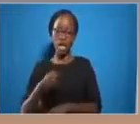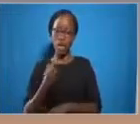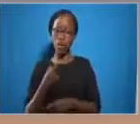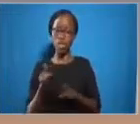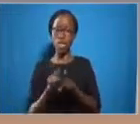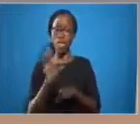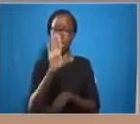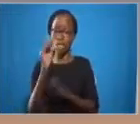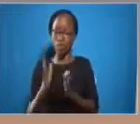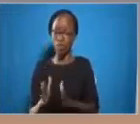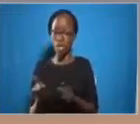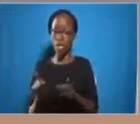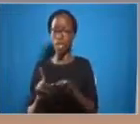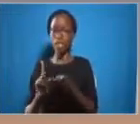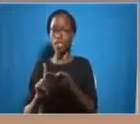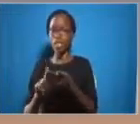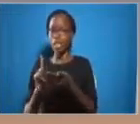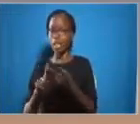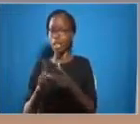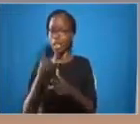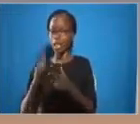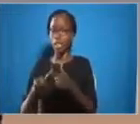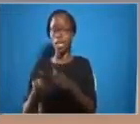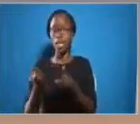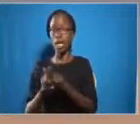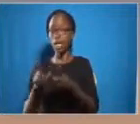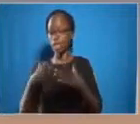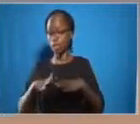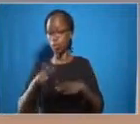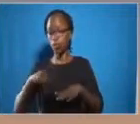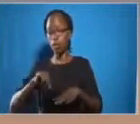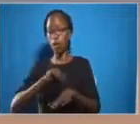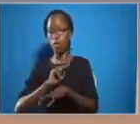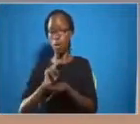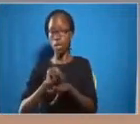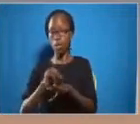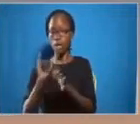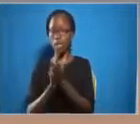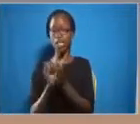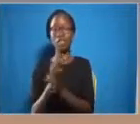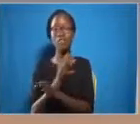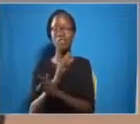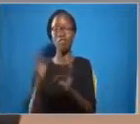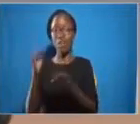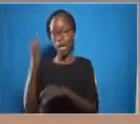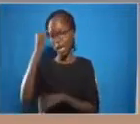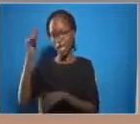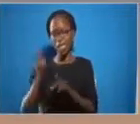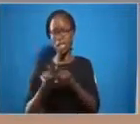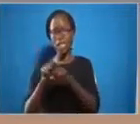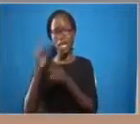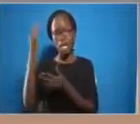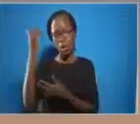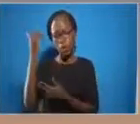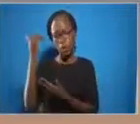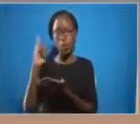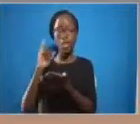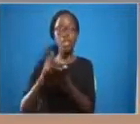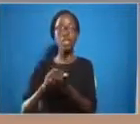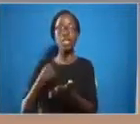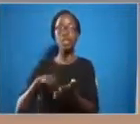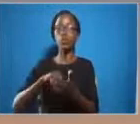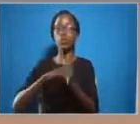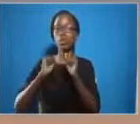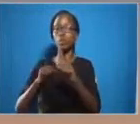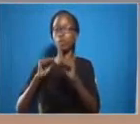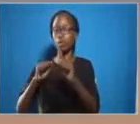as citizens of our nations. It's a very liberating idea. And I hope that we will move beyond the